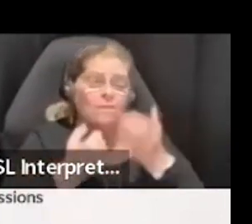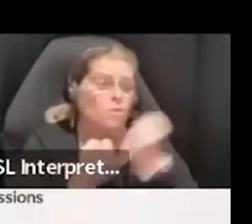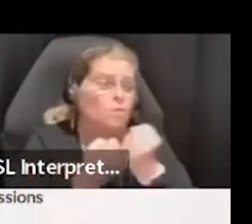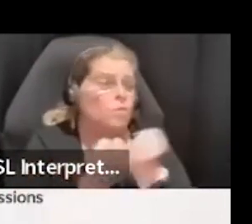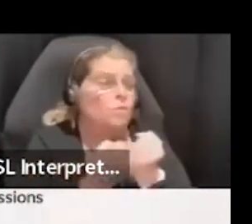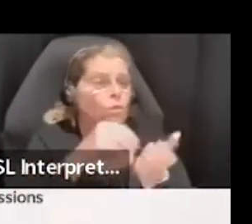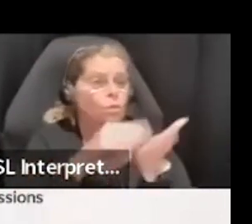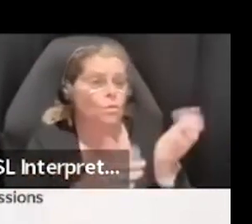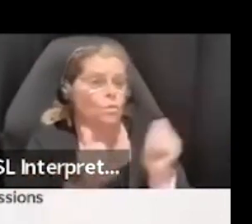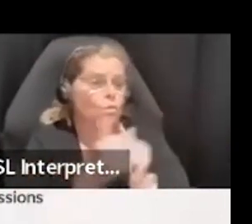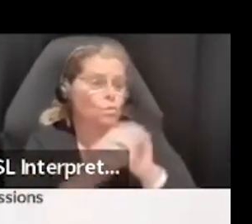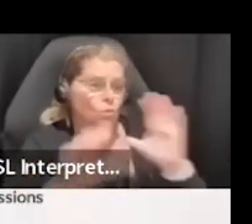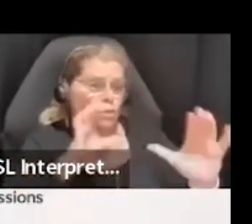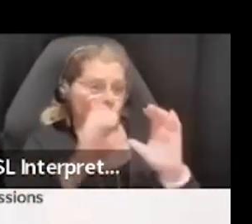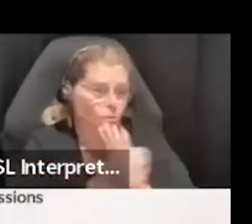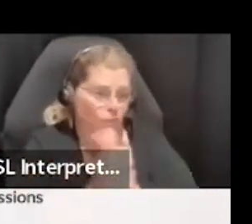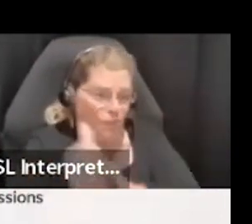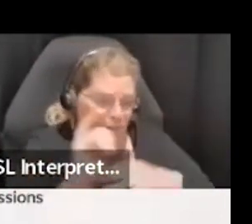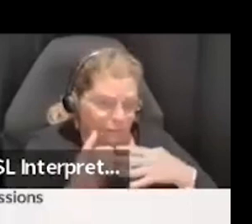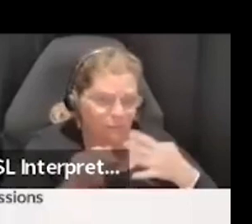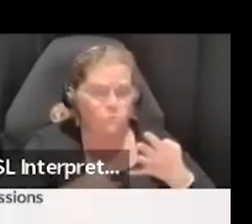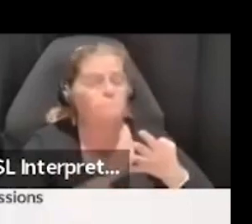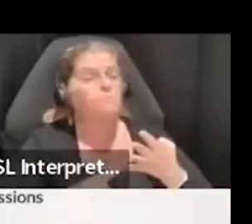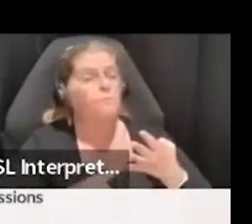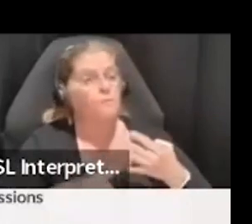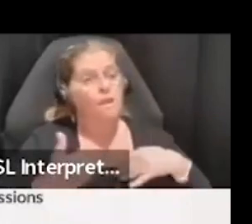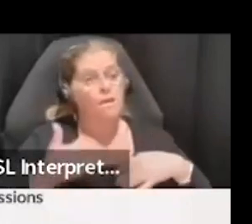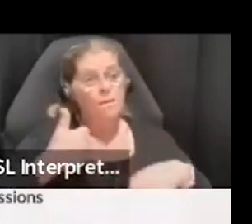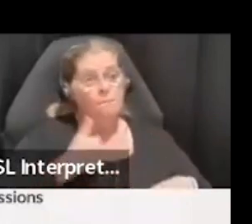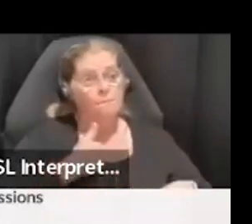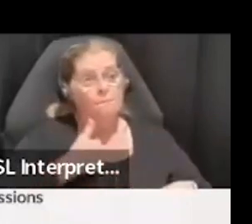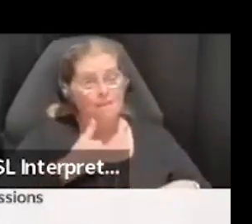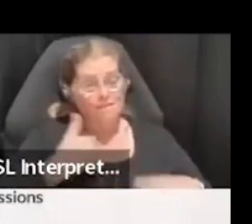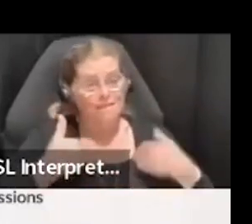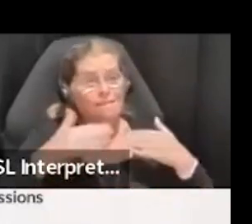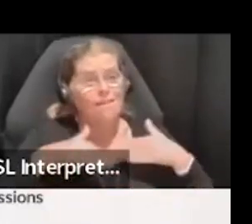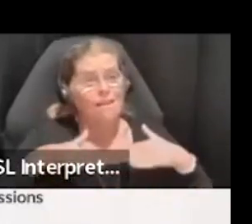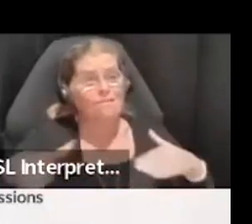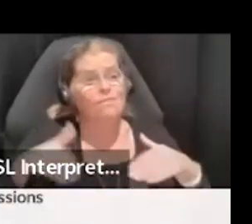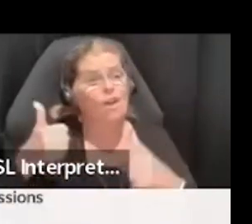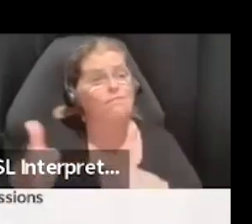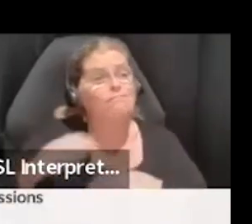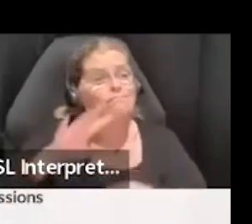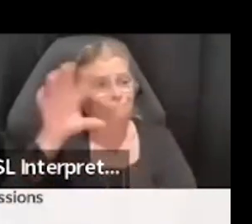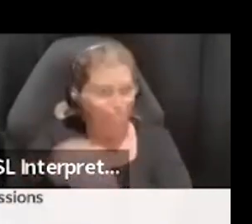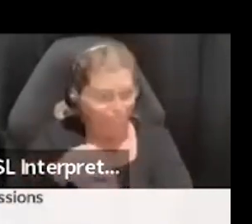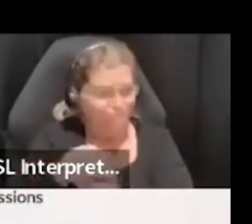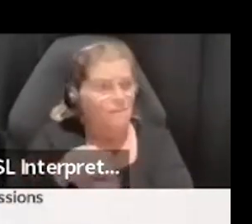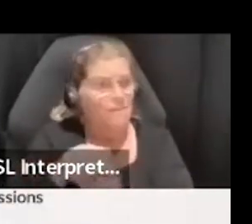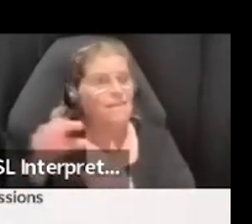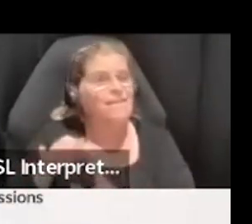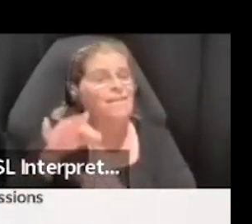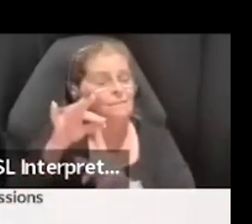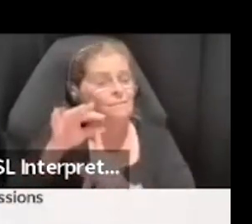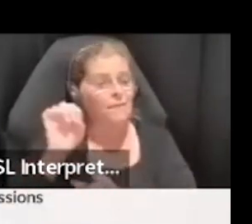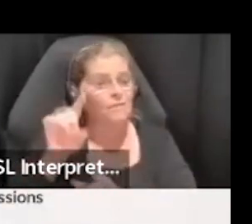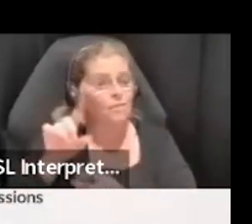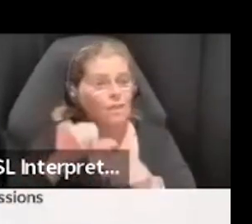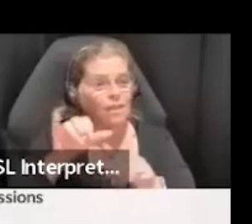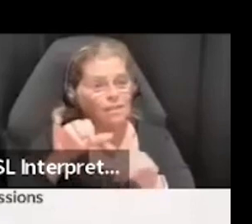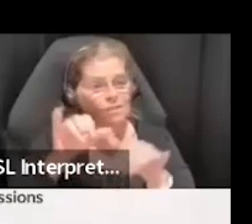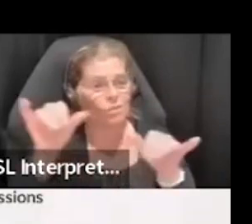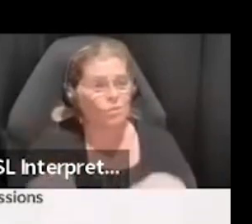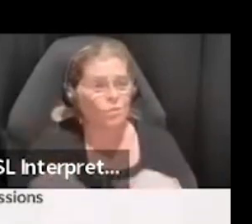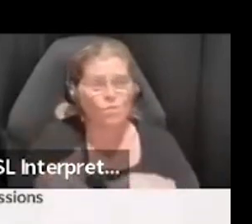skills. As a parent of a child in the special education system, my child has actually told me some of the